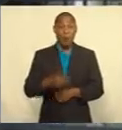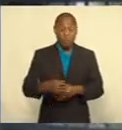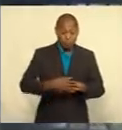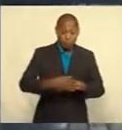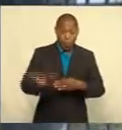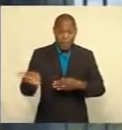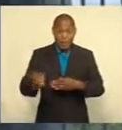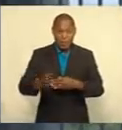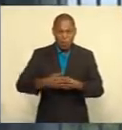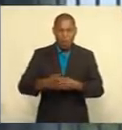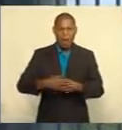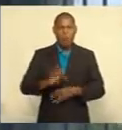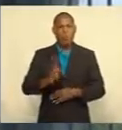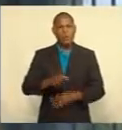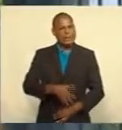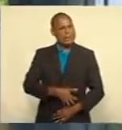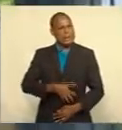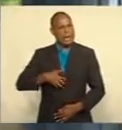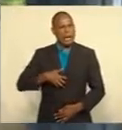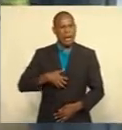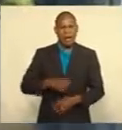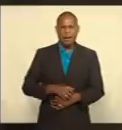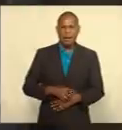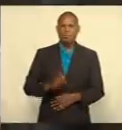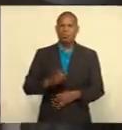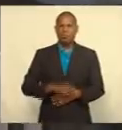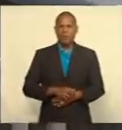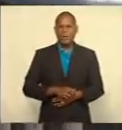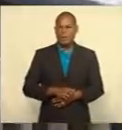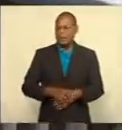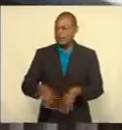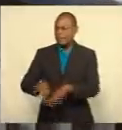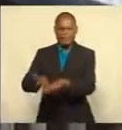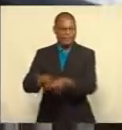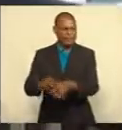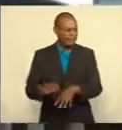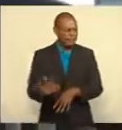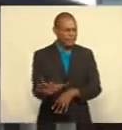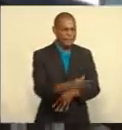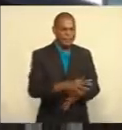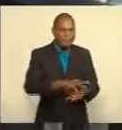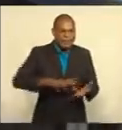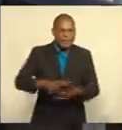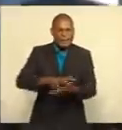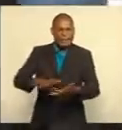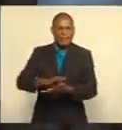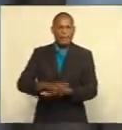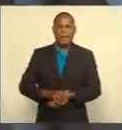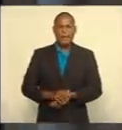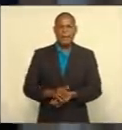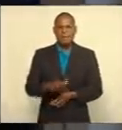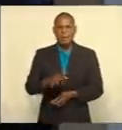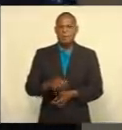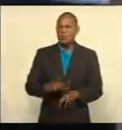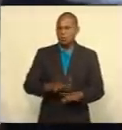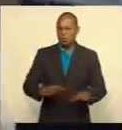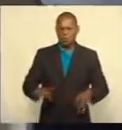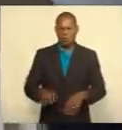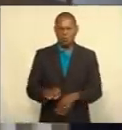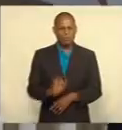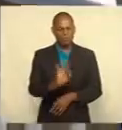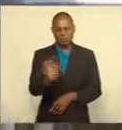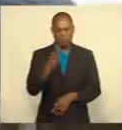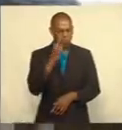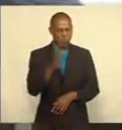was aggressive and the house looked untidy. He also testified that it seemed as if the children were not looked after well